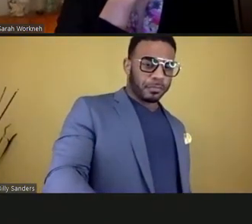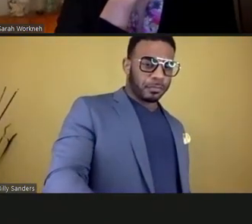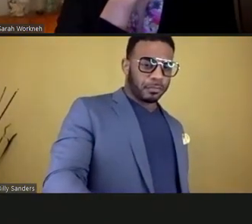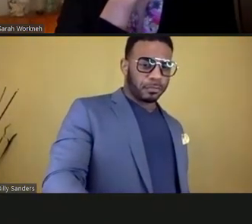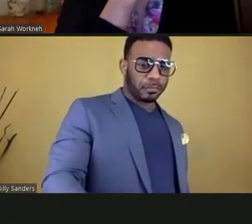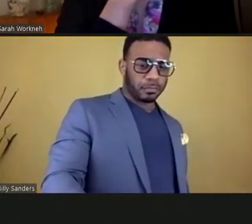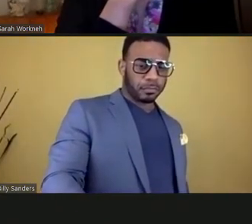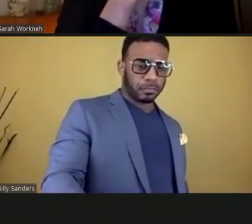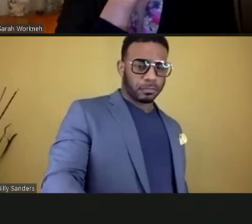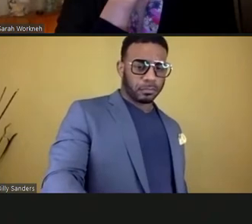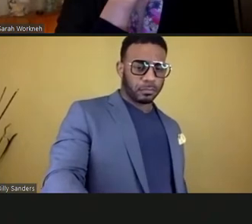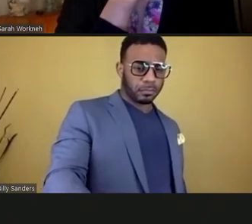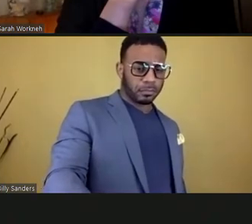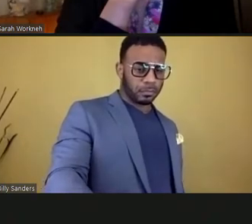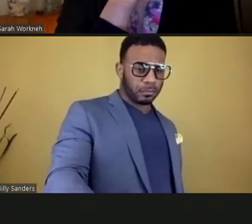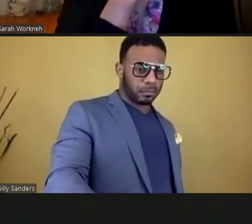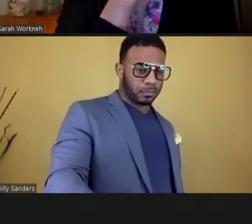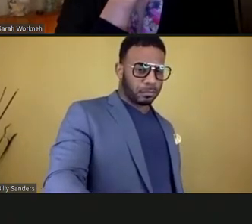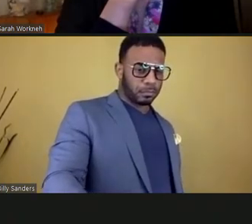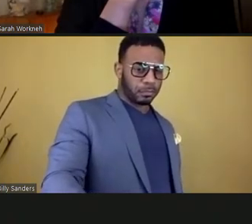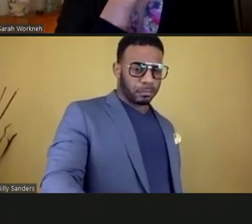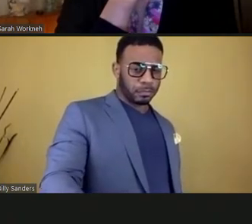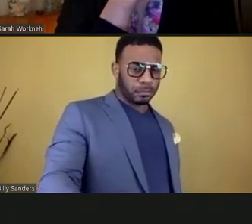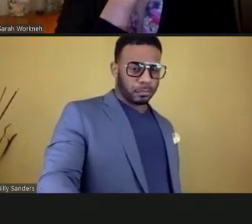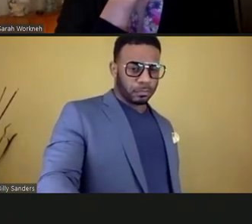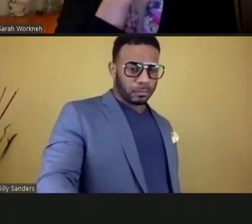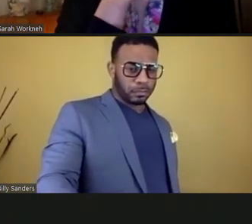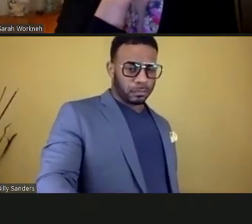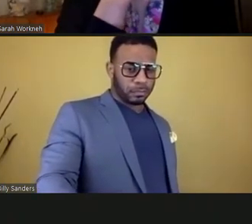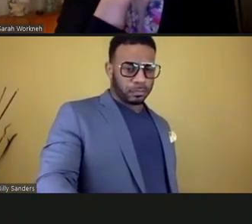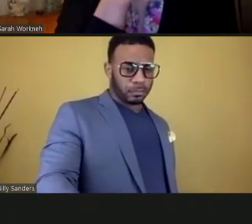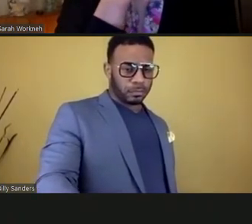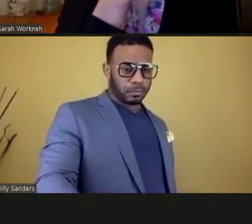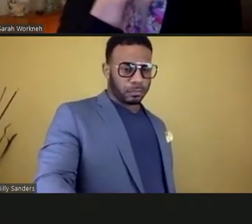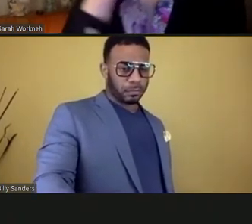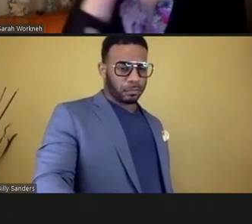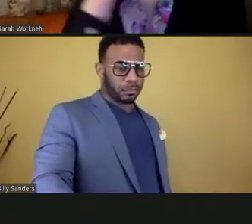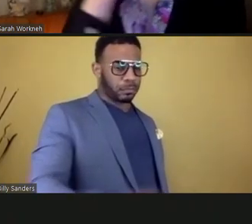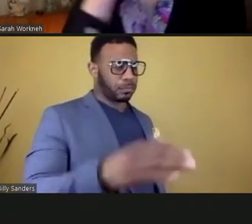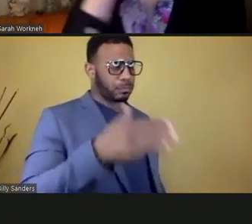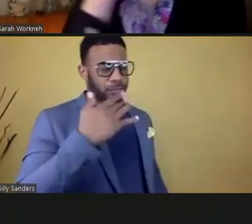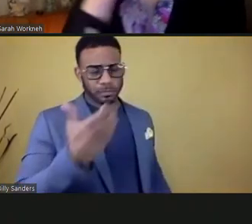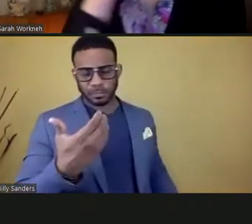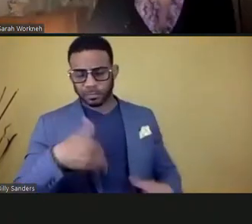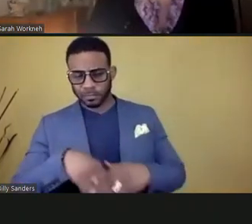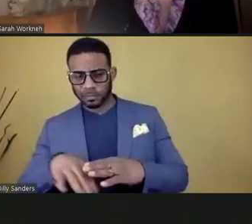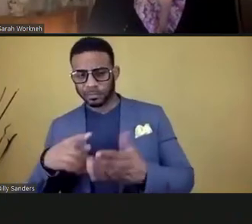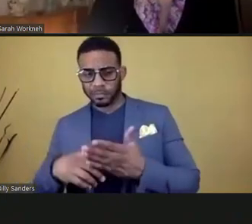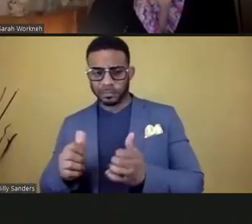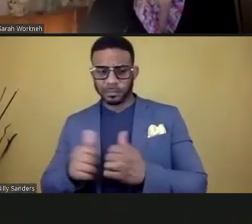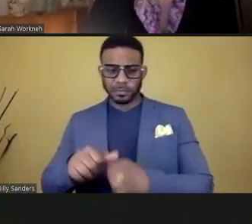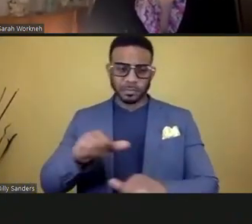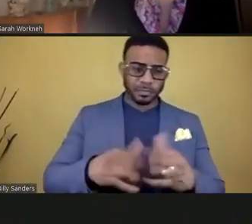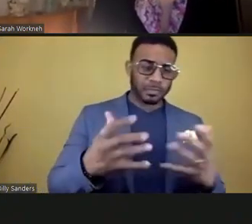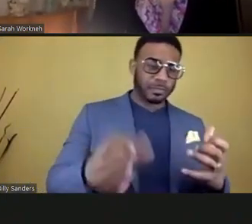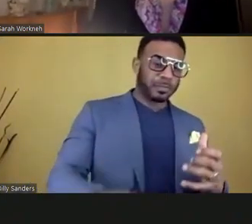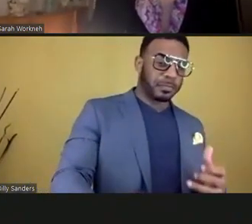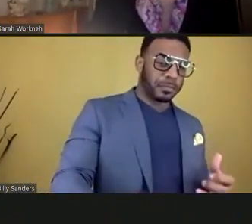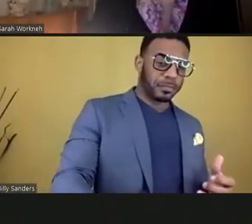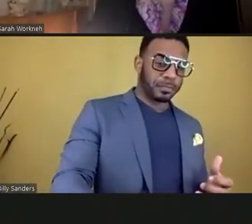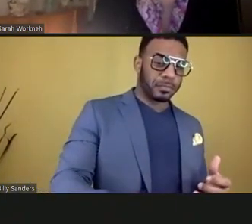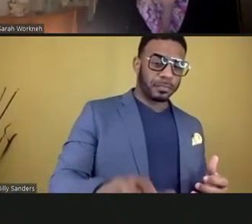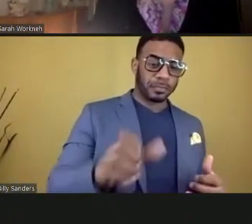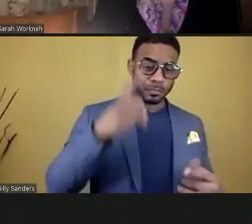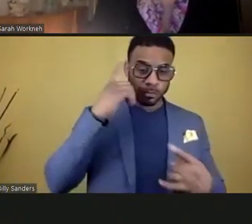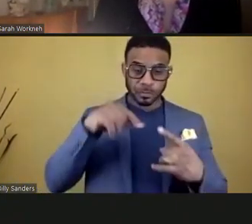I just want to thank the group for how you have entered this conversation with each other. And I want you all as a group to